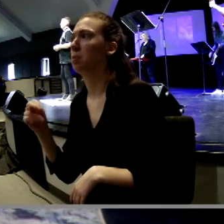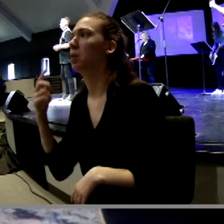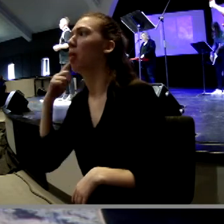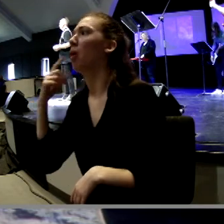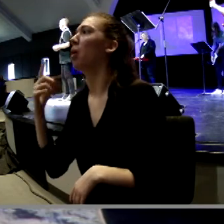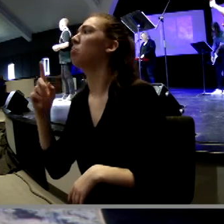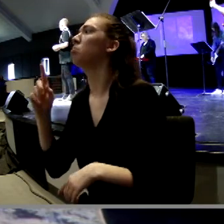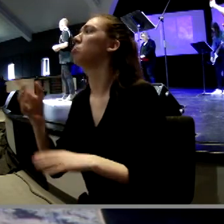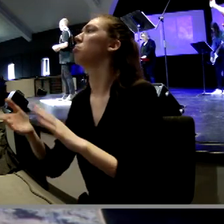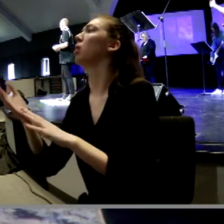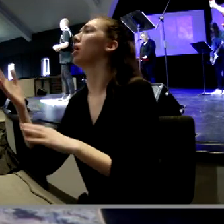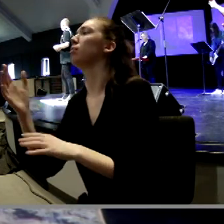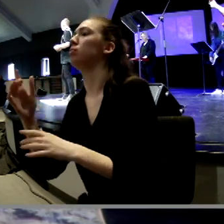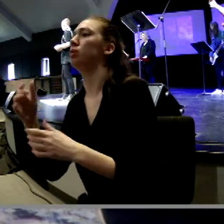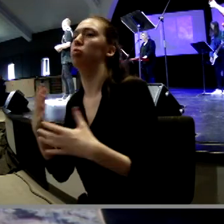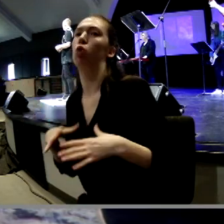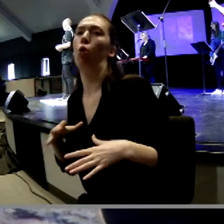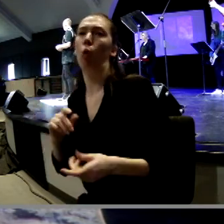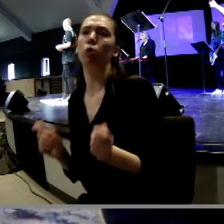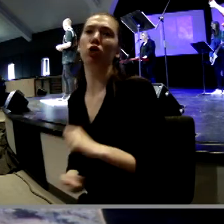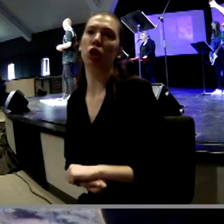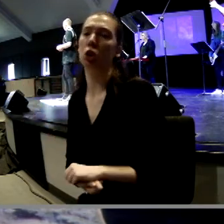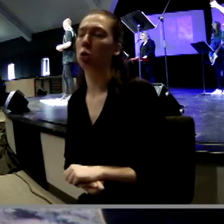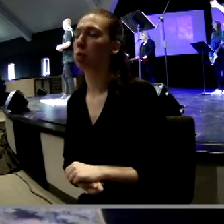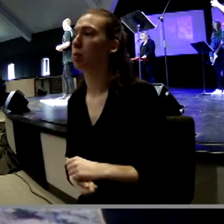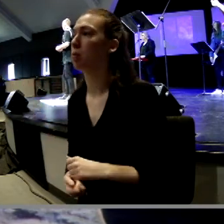leave. It's only 11:30. Football's over.